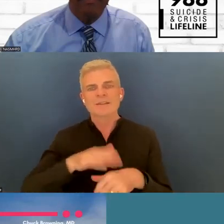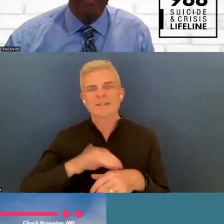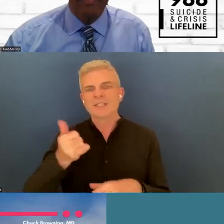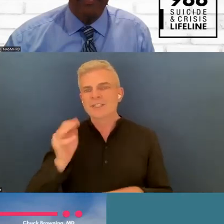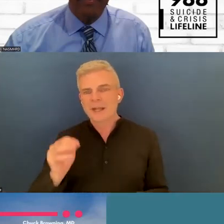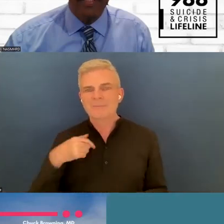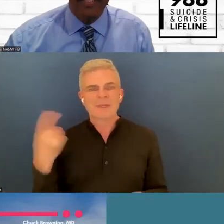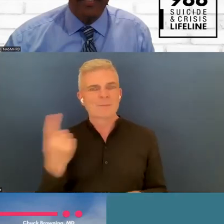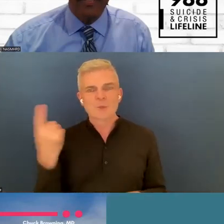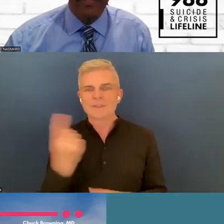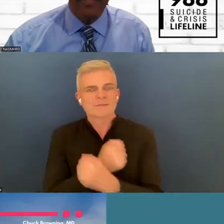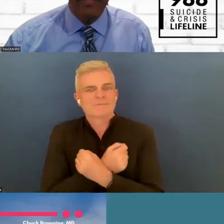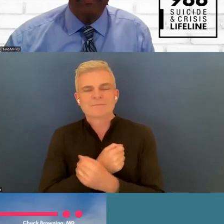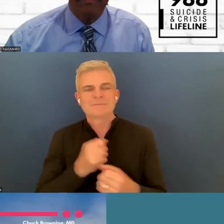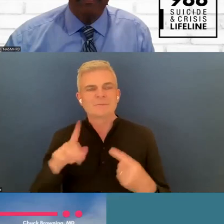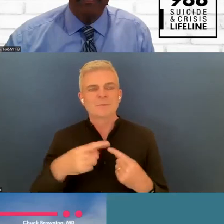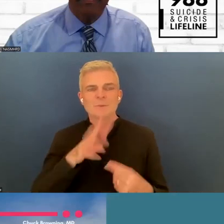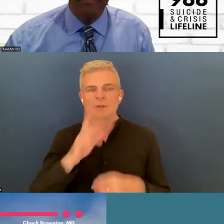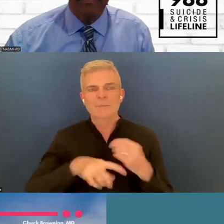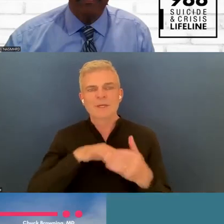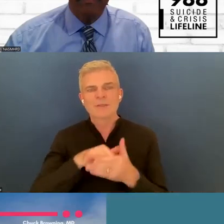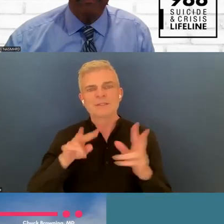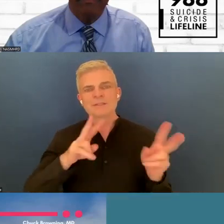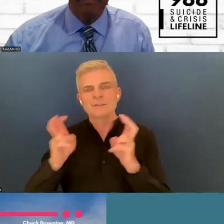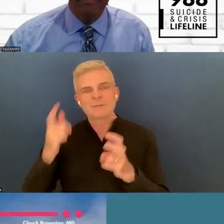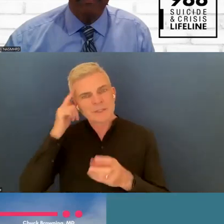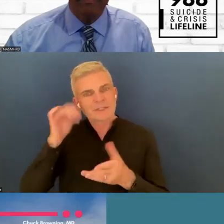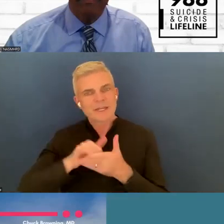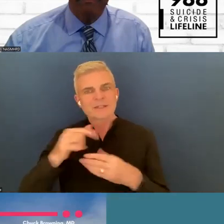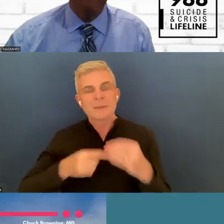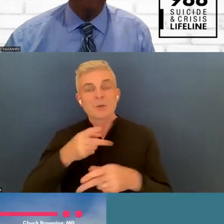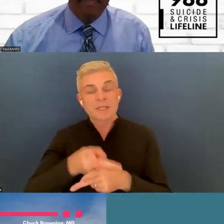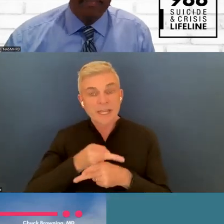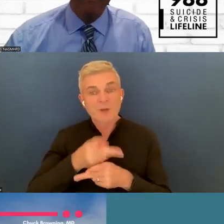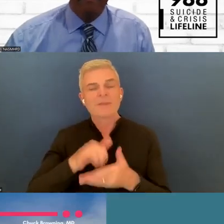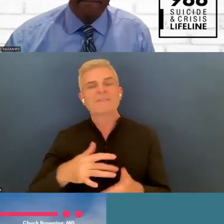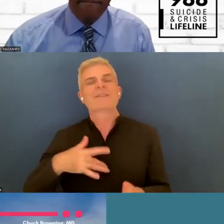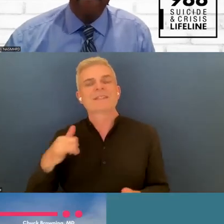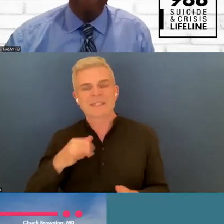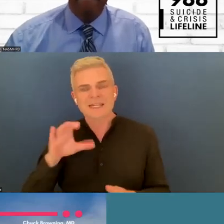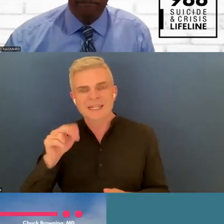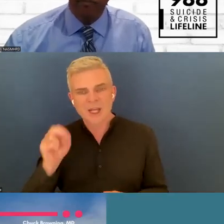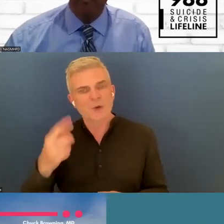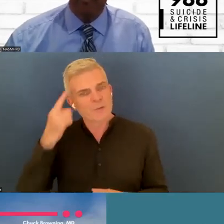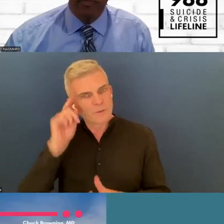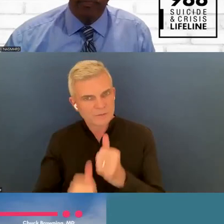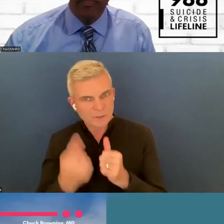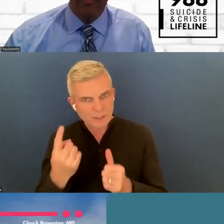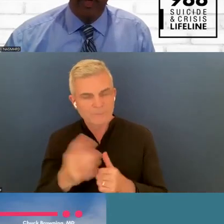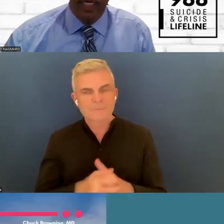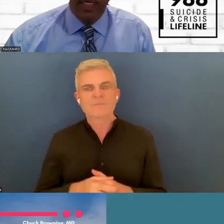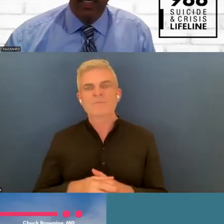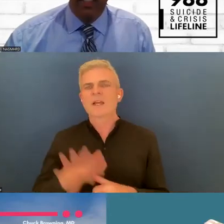of the ones that when we talk about this subject, because it's about care that feels like care for everyone. And, I go back to a long time